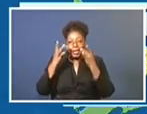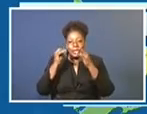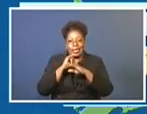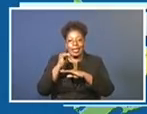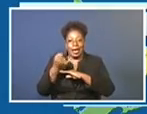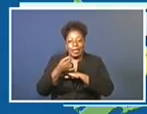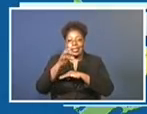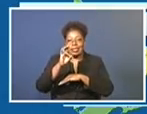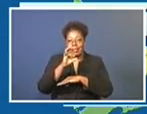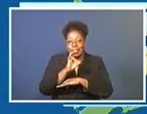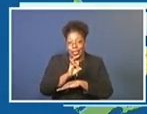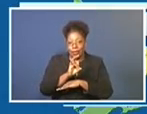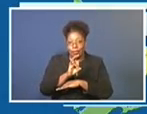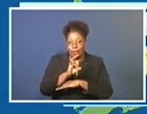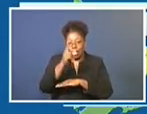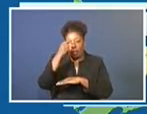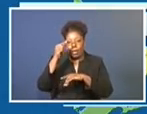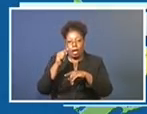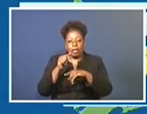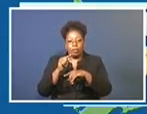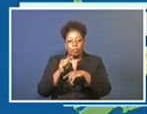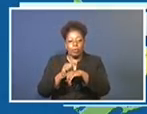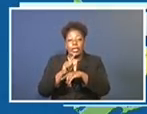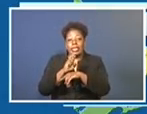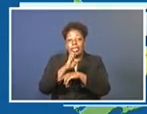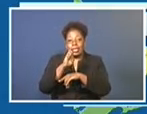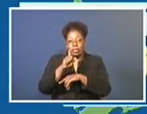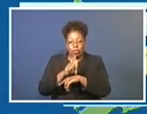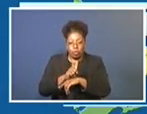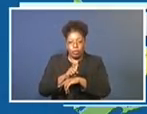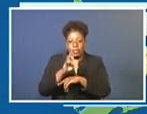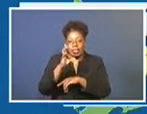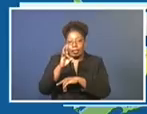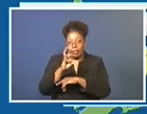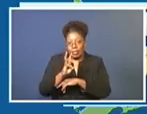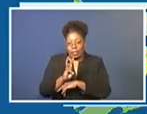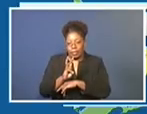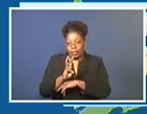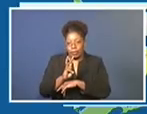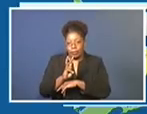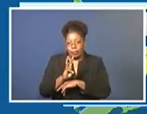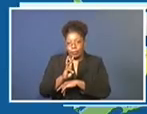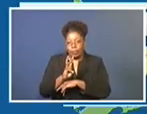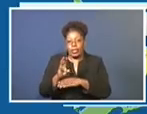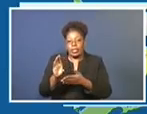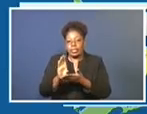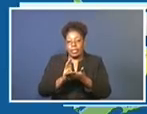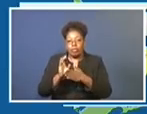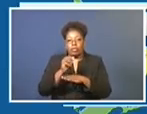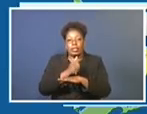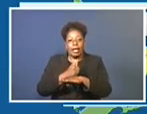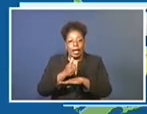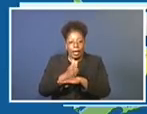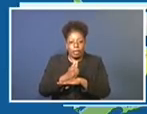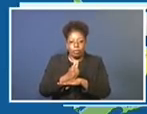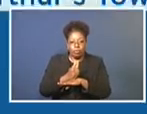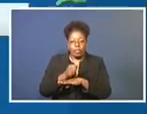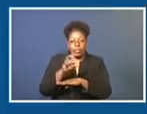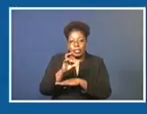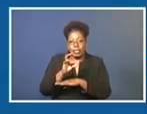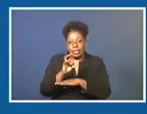at 77 degrees. Black Point, Exuma, and Camp Space Out Andrews reporting 76. In Fresh Creek, Central Andrews, the Mercury Column got